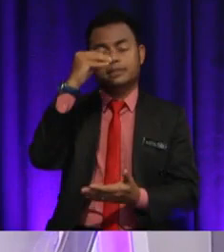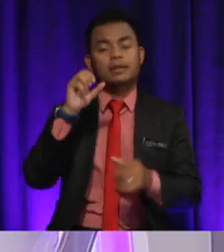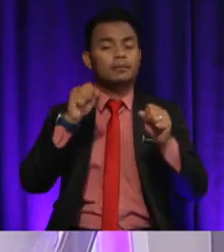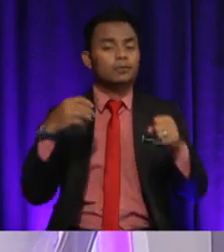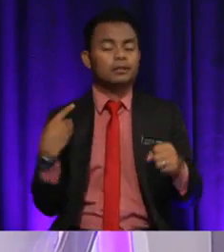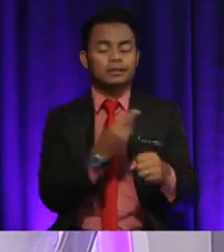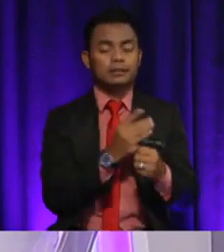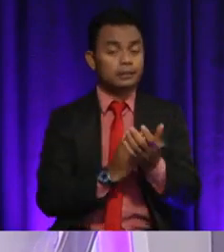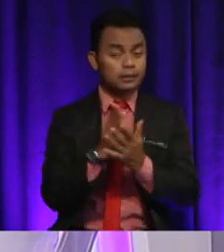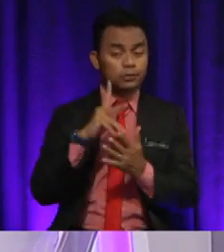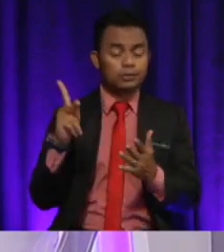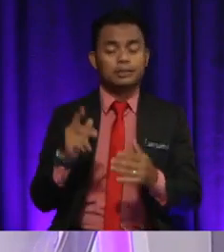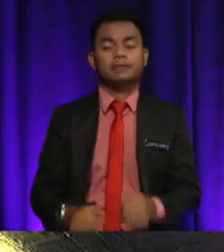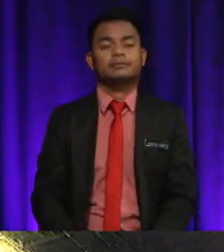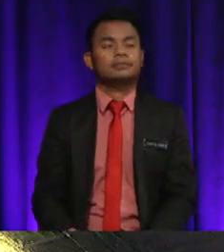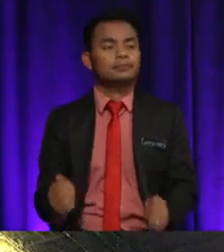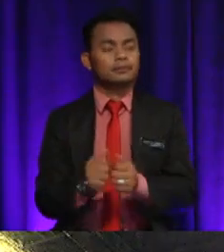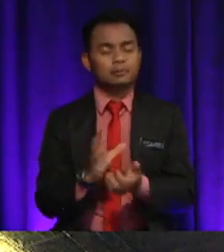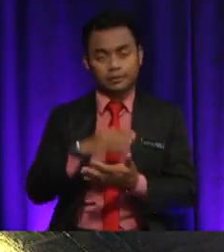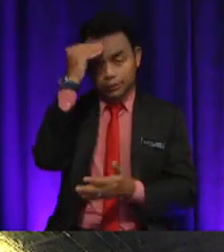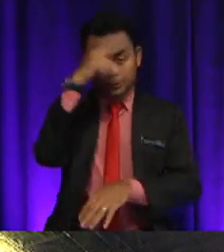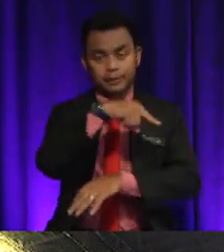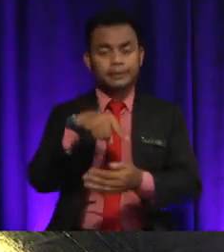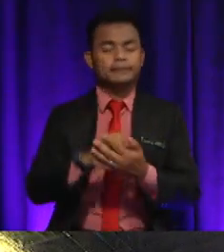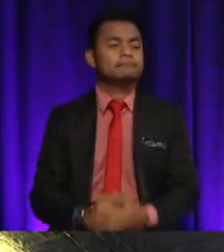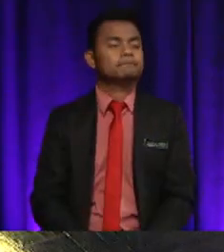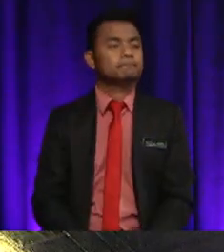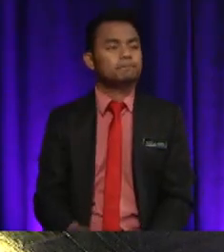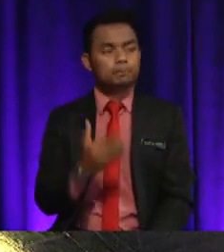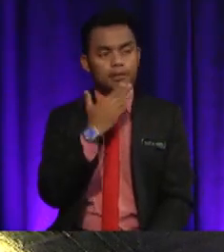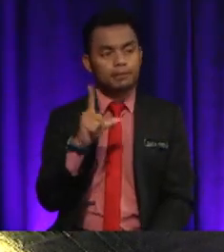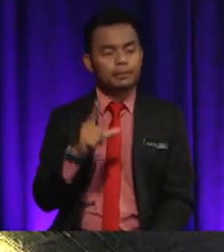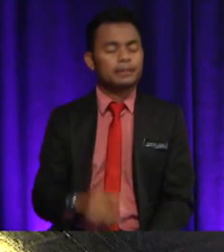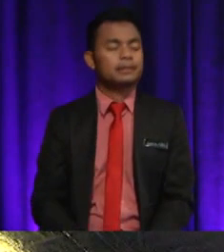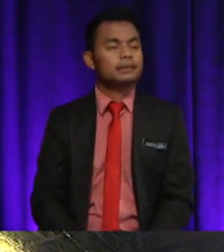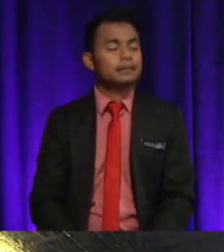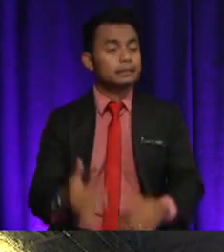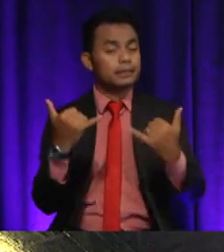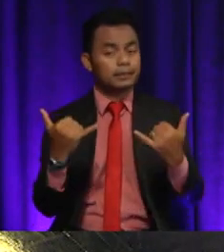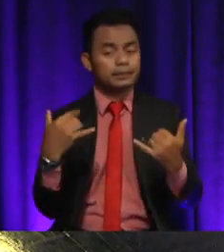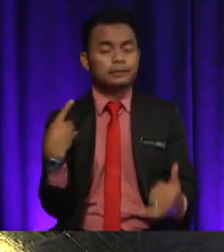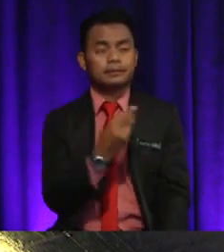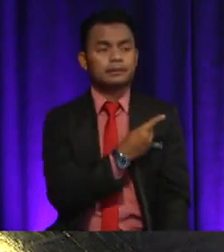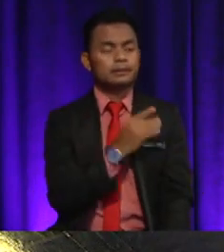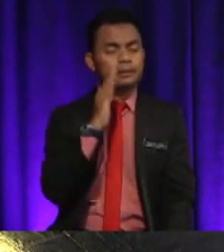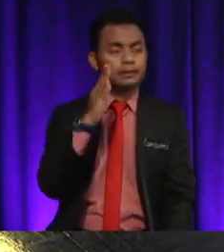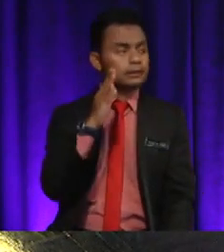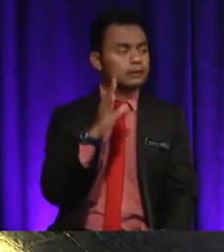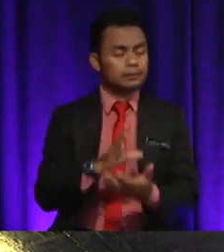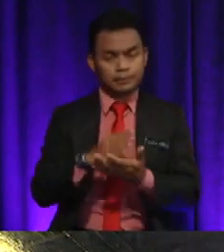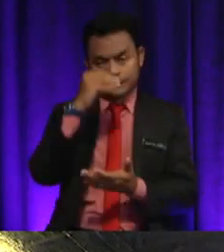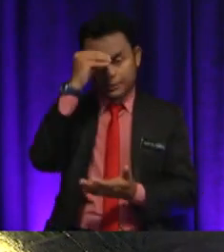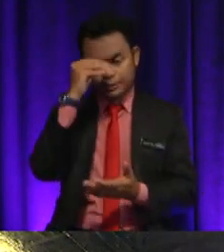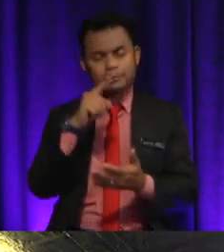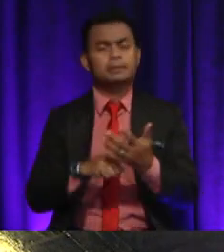for today? Over to you, thank you. Okay, thank you, Chris. Let's search. So what do you think we're searching for? What are we searching for, teacher?